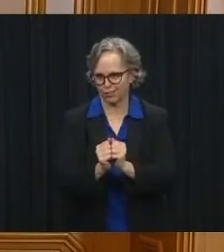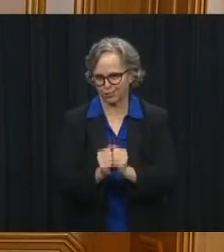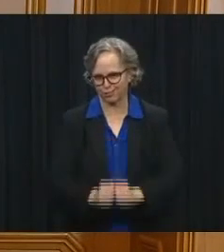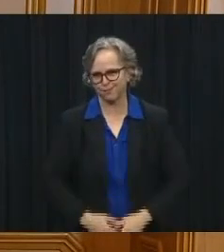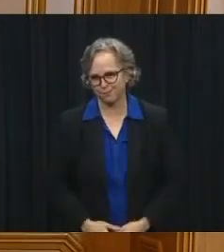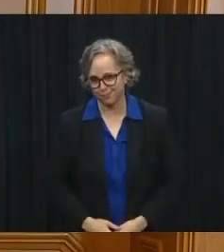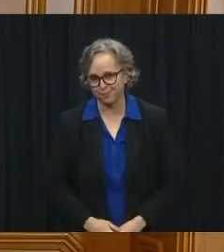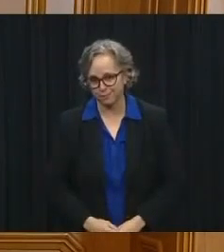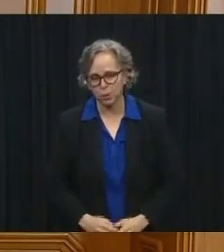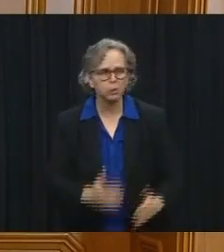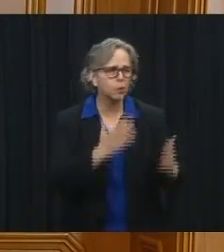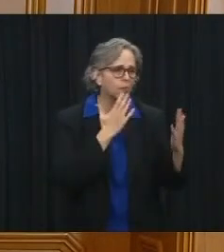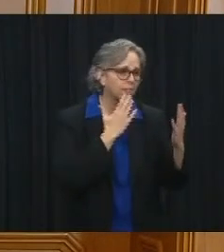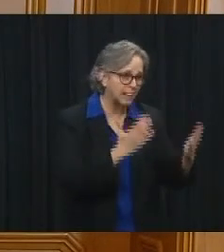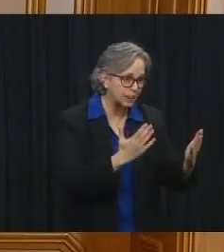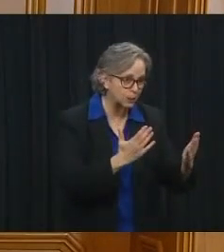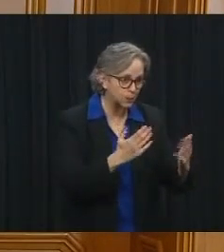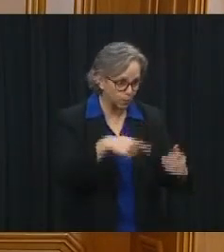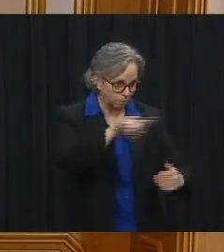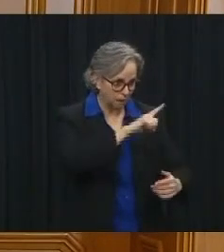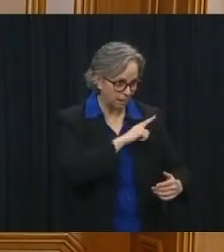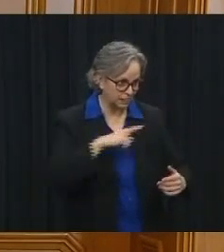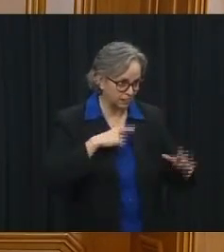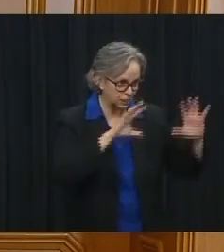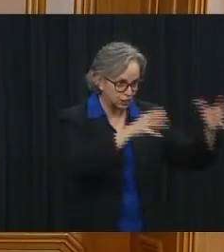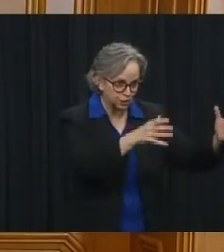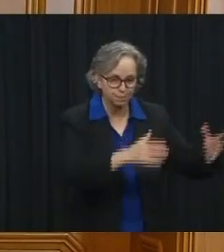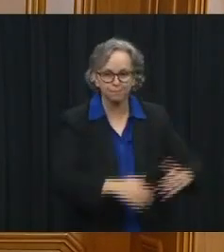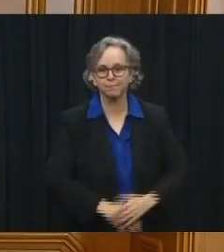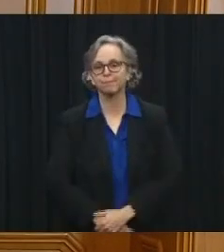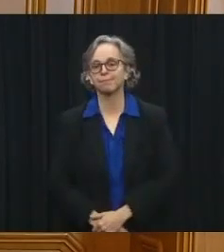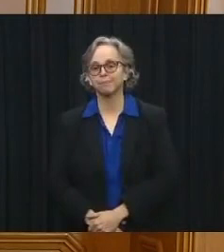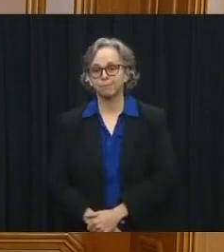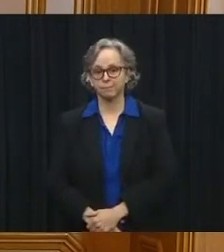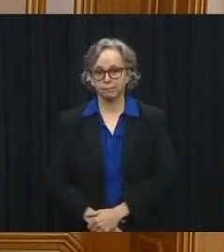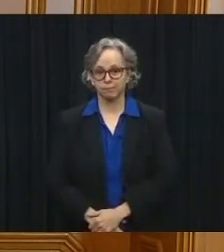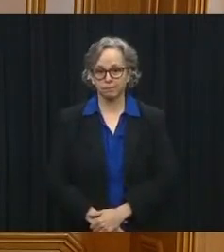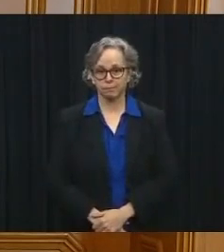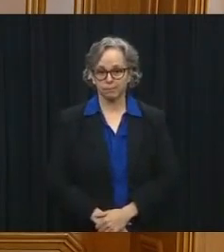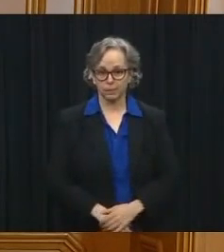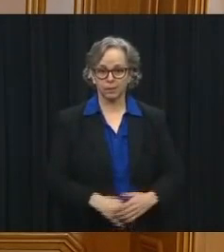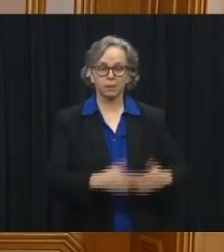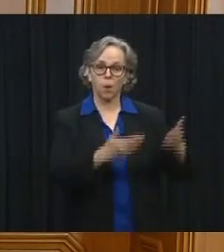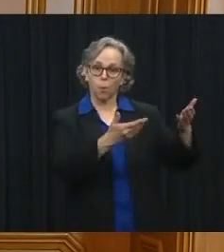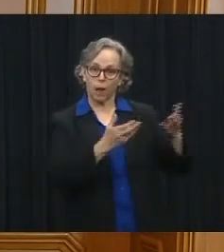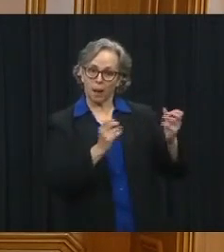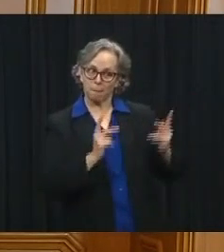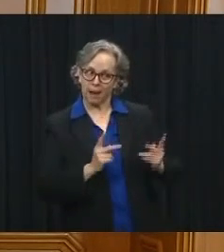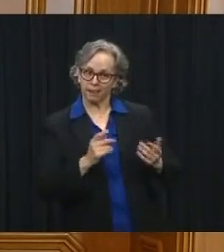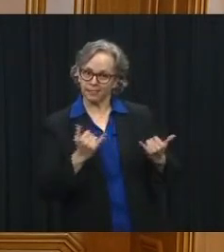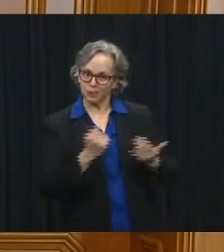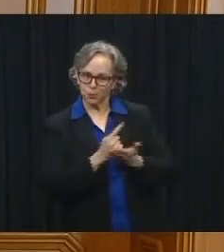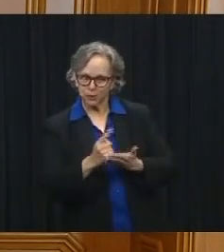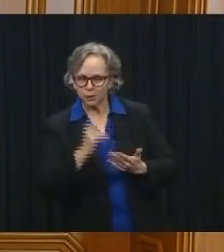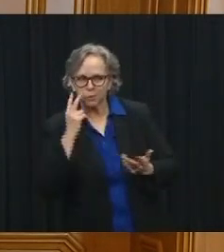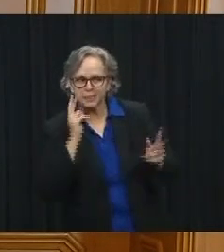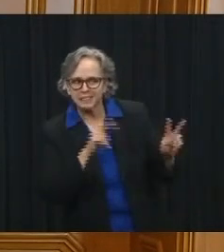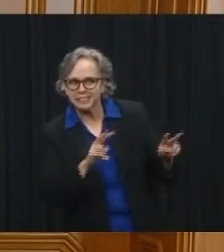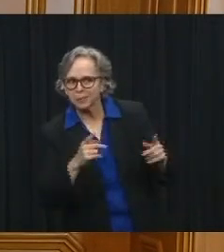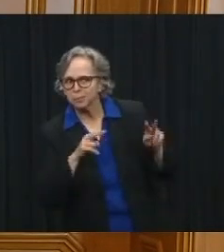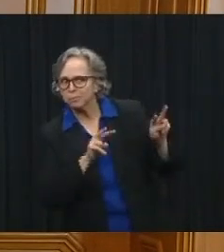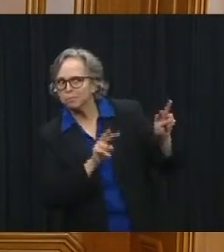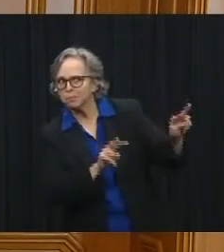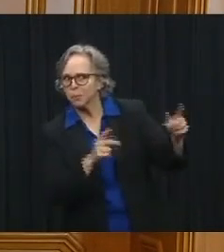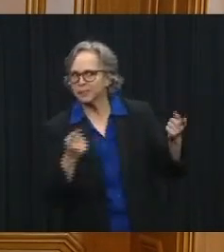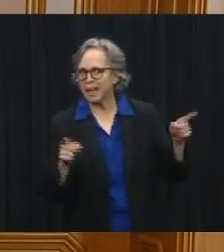So thank you to each and every one of you. We welcome you back and look forward to seeing you this week. You know, we know